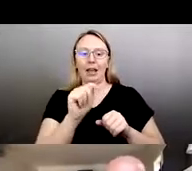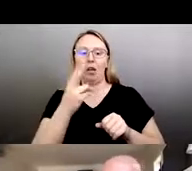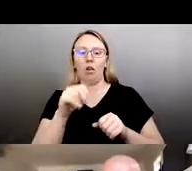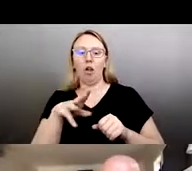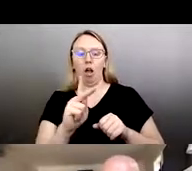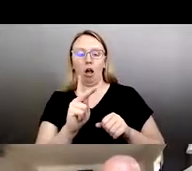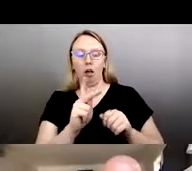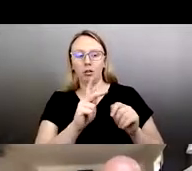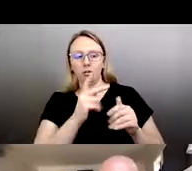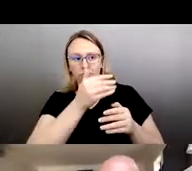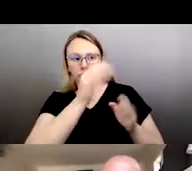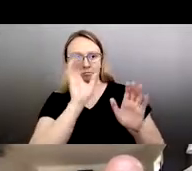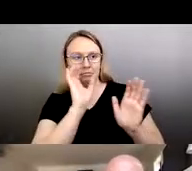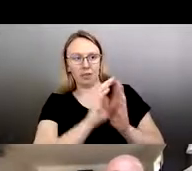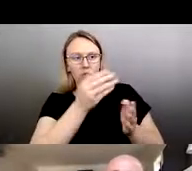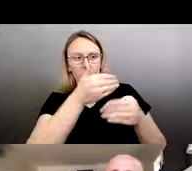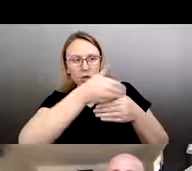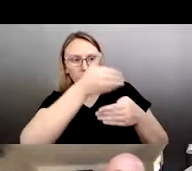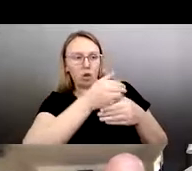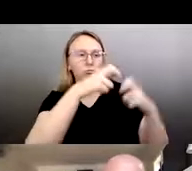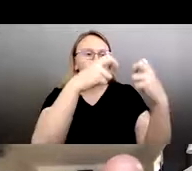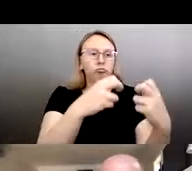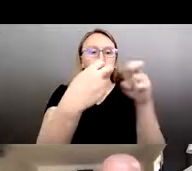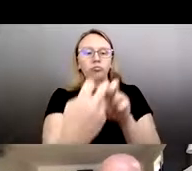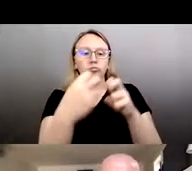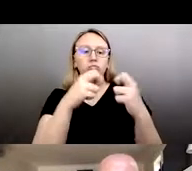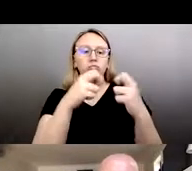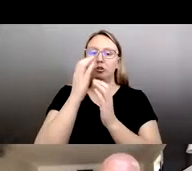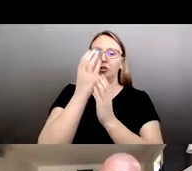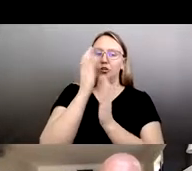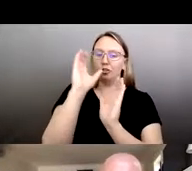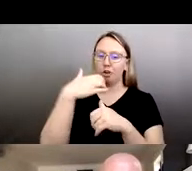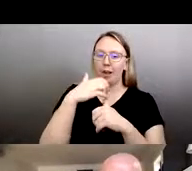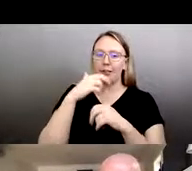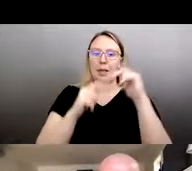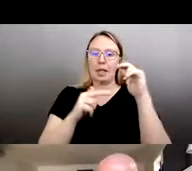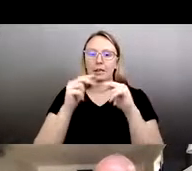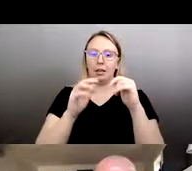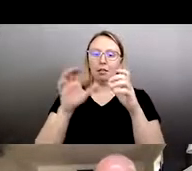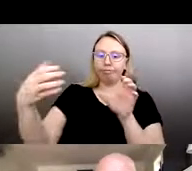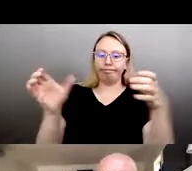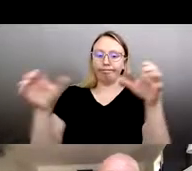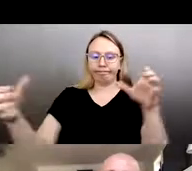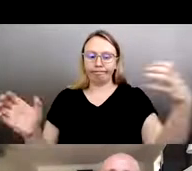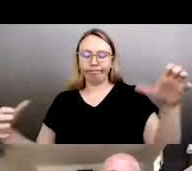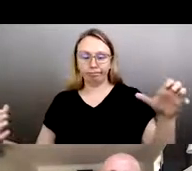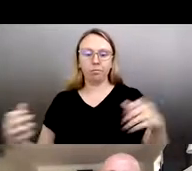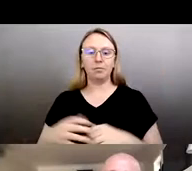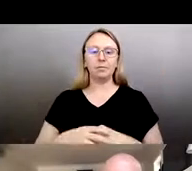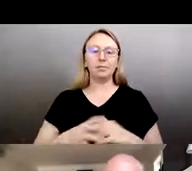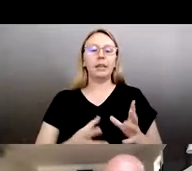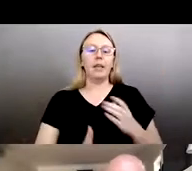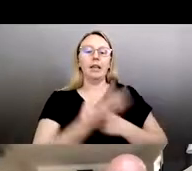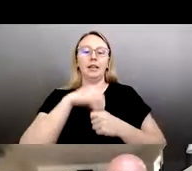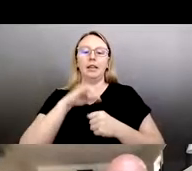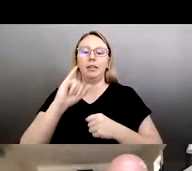really humorous, but also this strange depiction of space with buildings going in all sorts of different directions, taking that Giovanni di Paolo approach